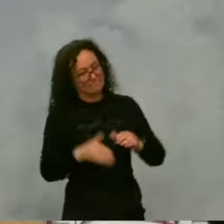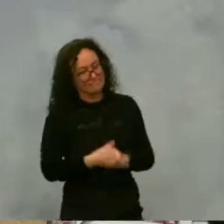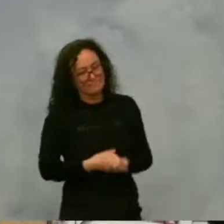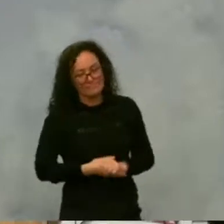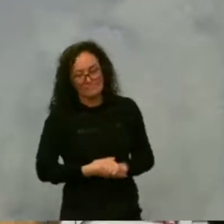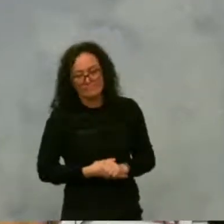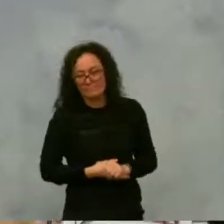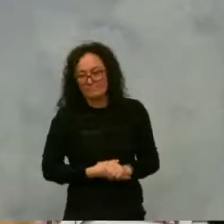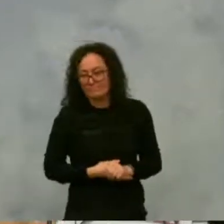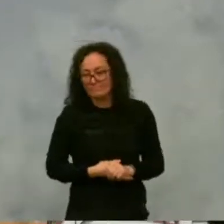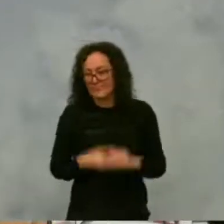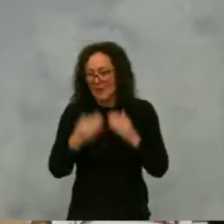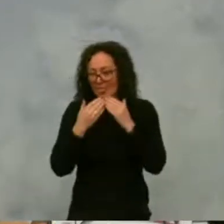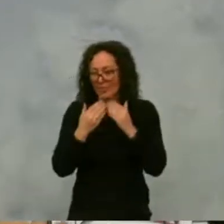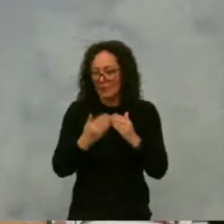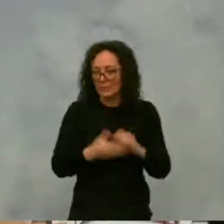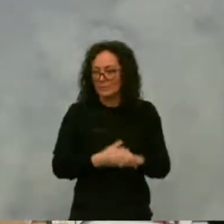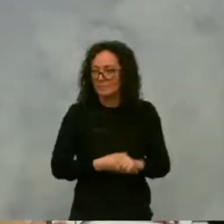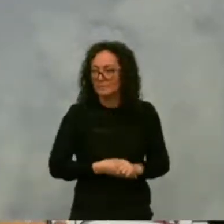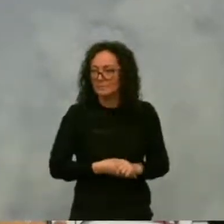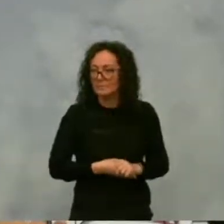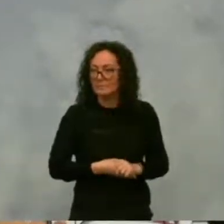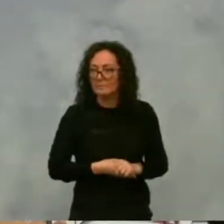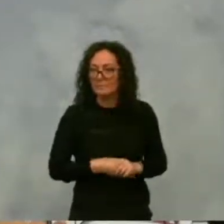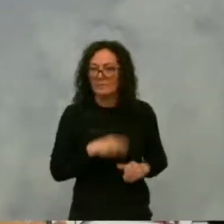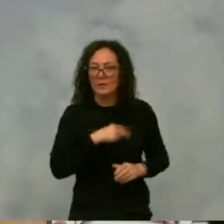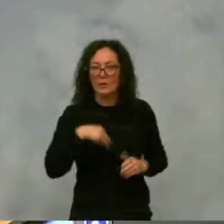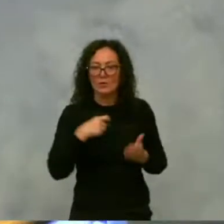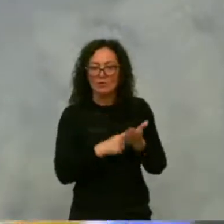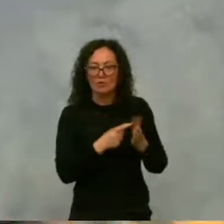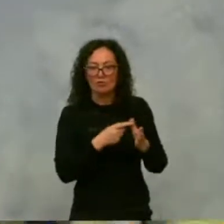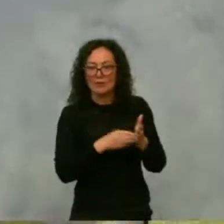very much. Councillor Razak.